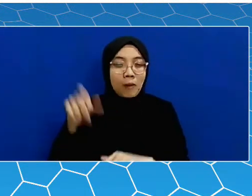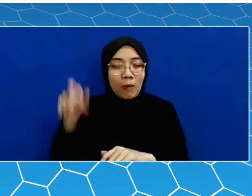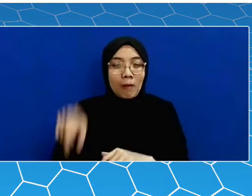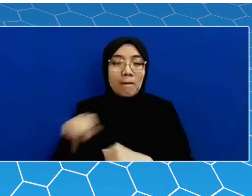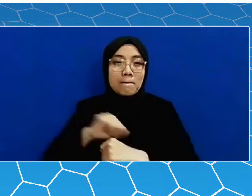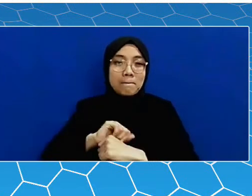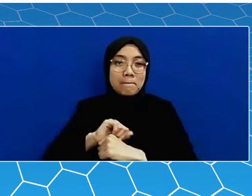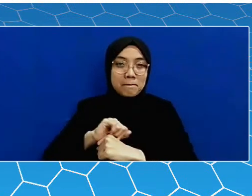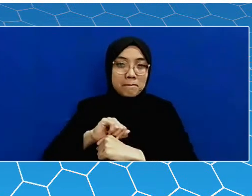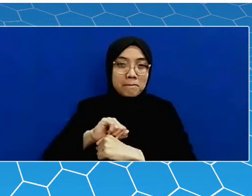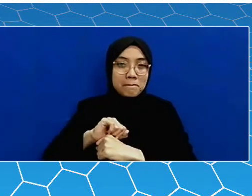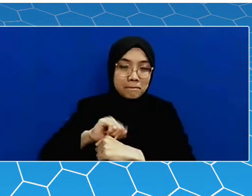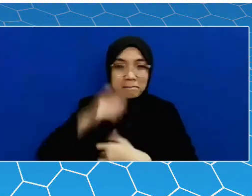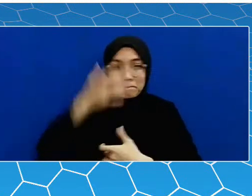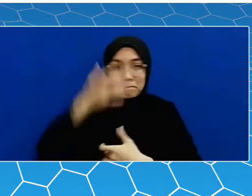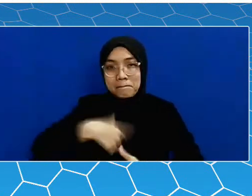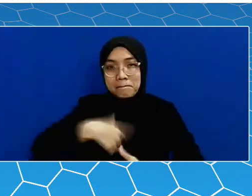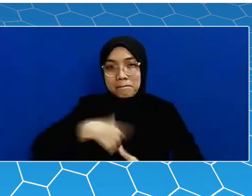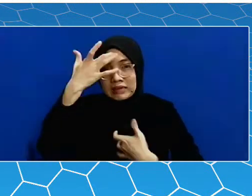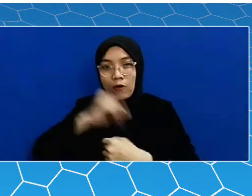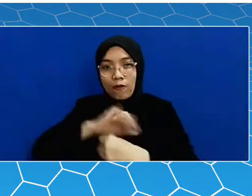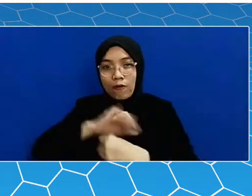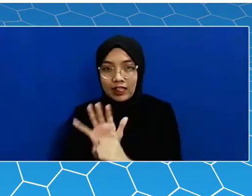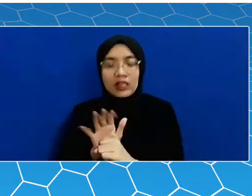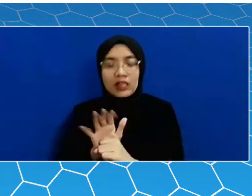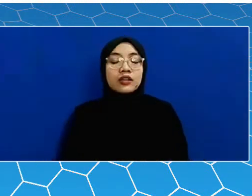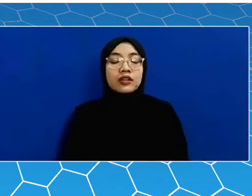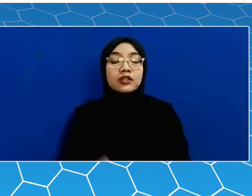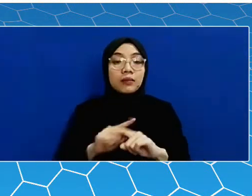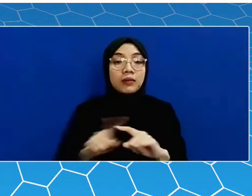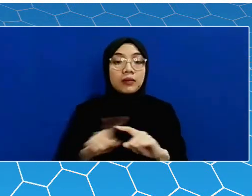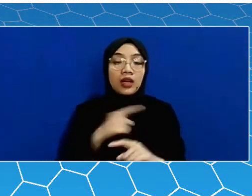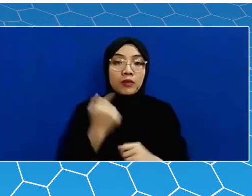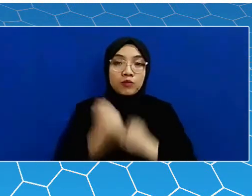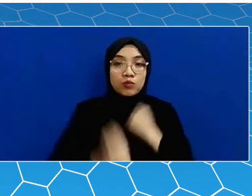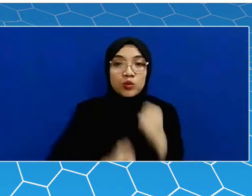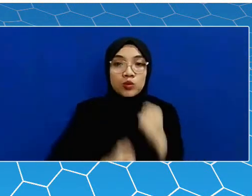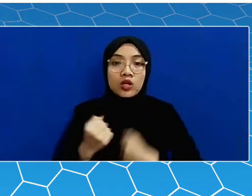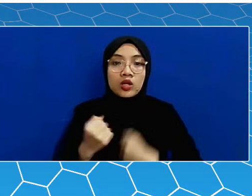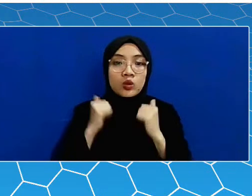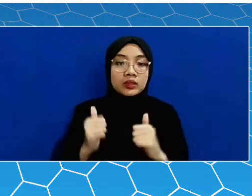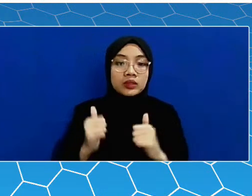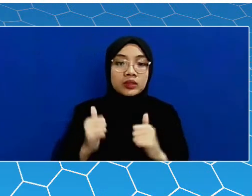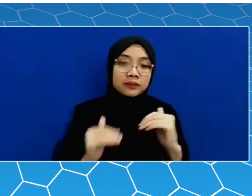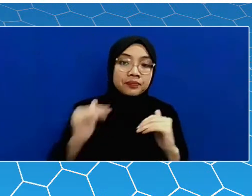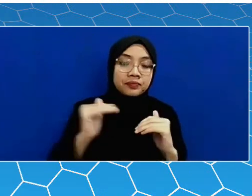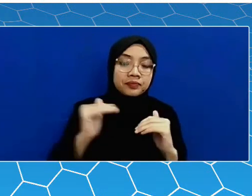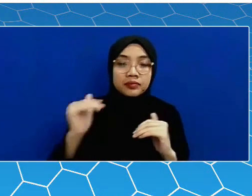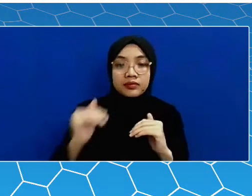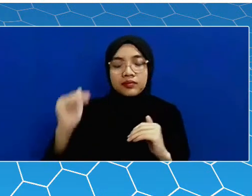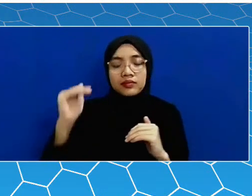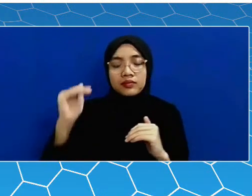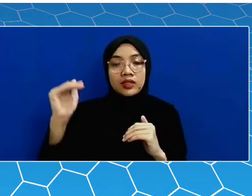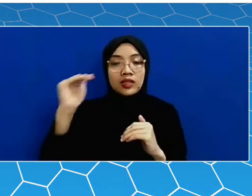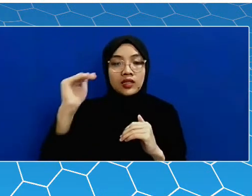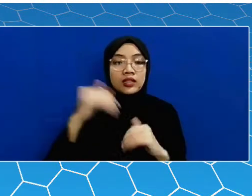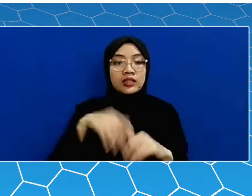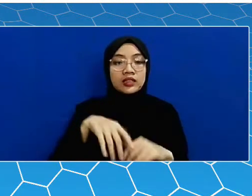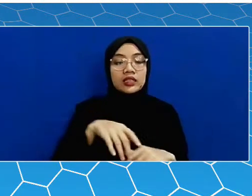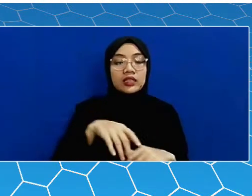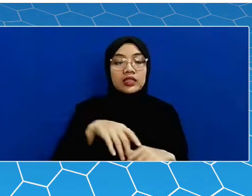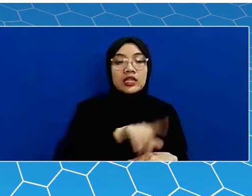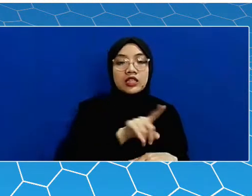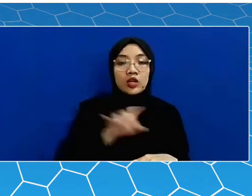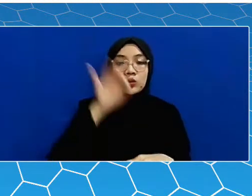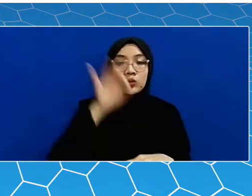our throughput. At the moment, most of the days we are doing more than 100% of what we are doing before cardiac surgeon. We've managed